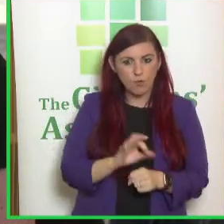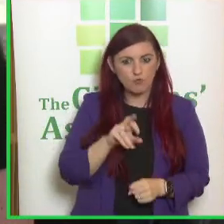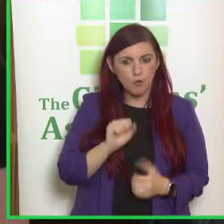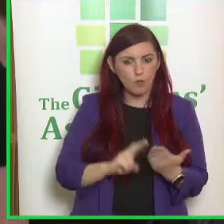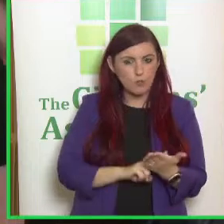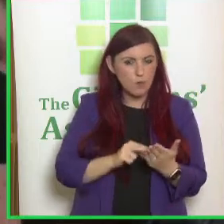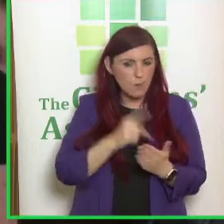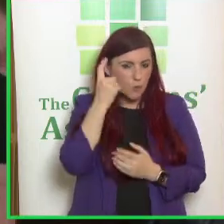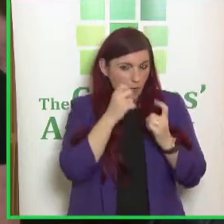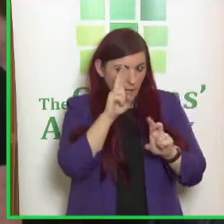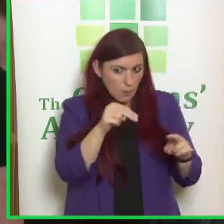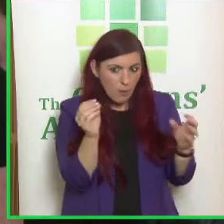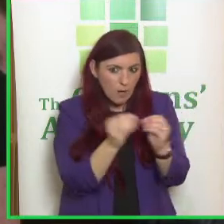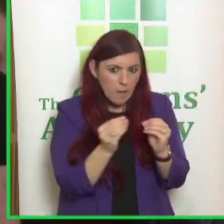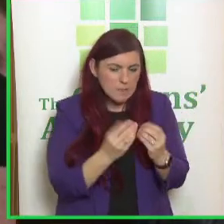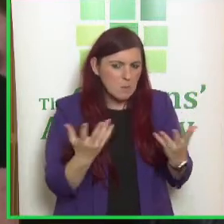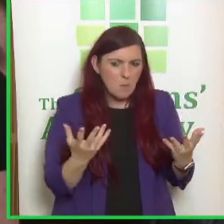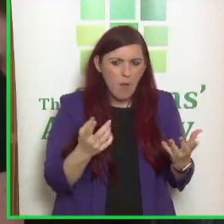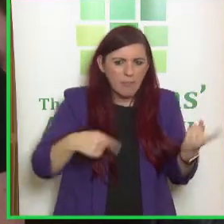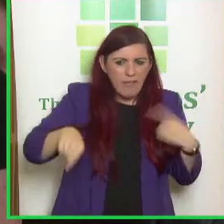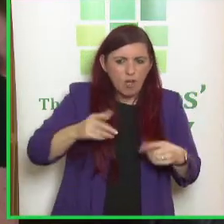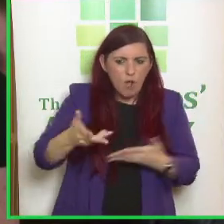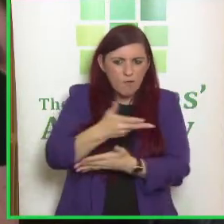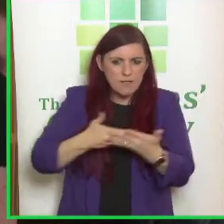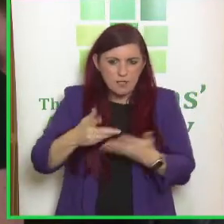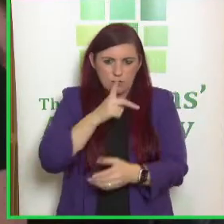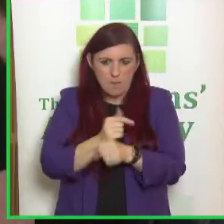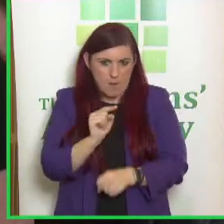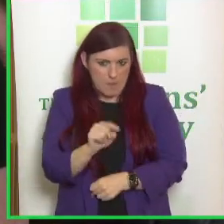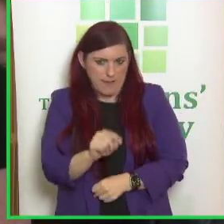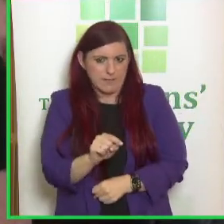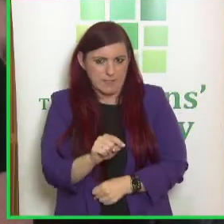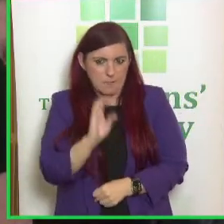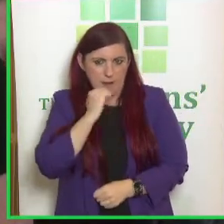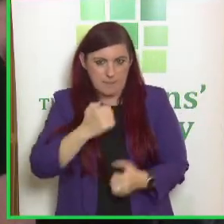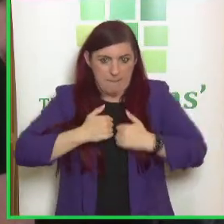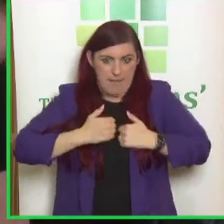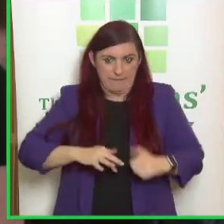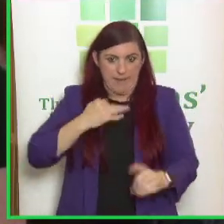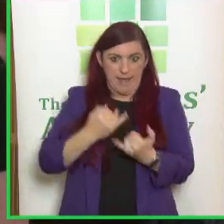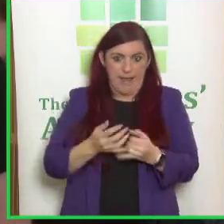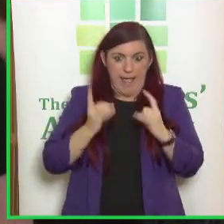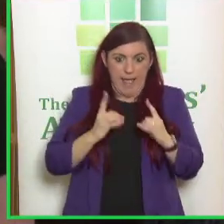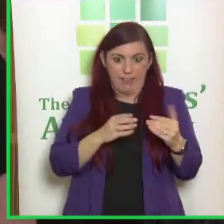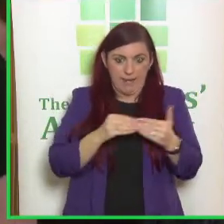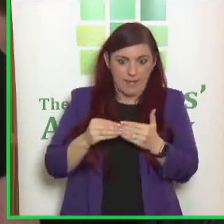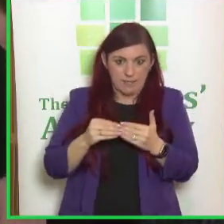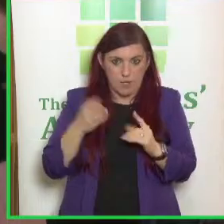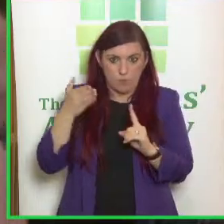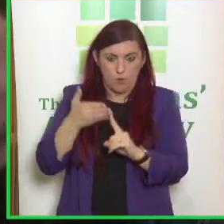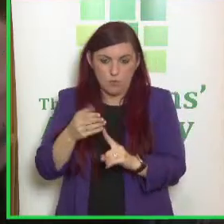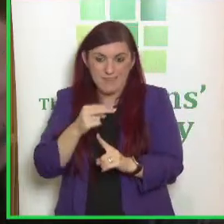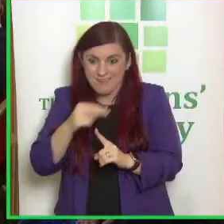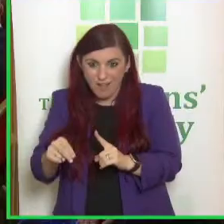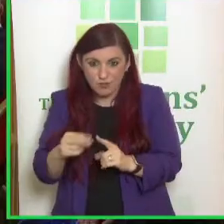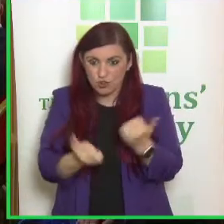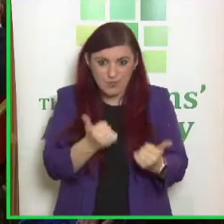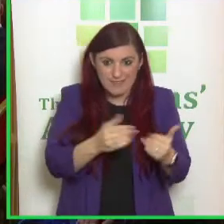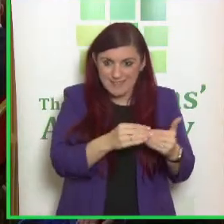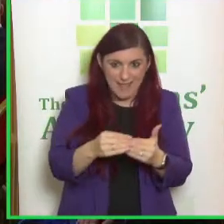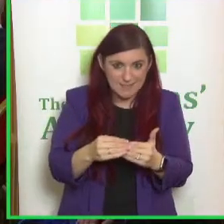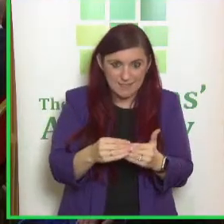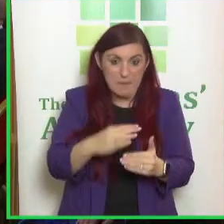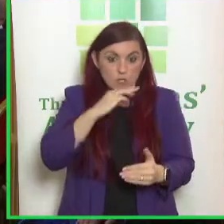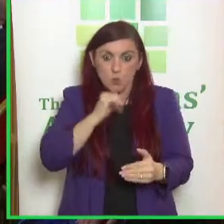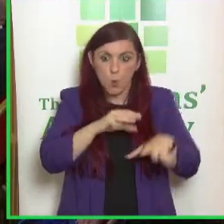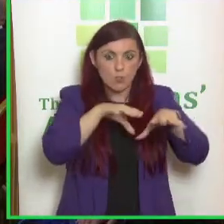comment on what the general feel was in the room for that, because mine would be that a health-led approach is not justice-led. Thank you.